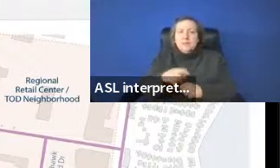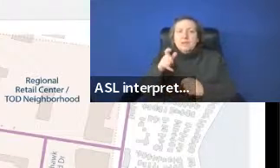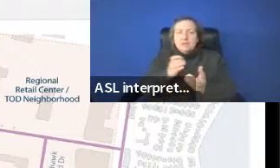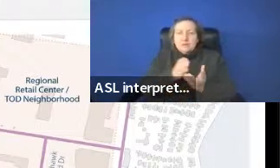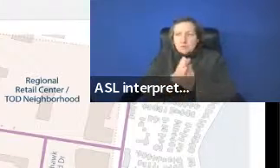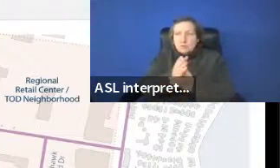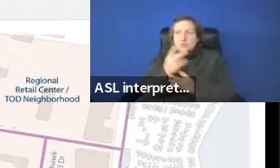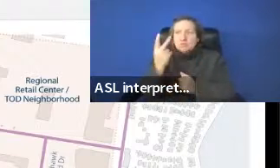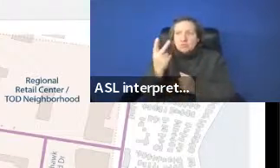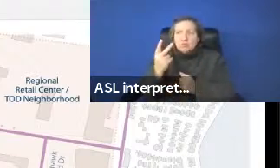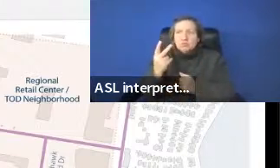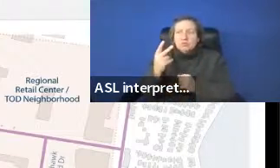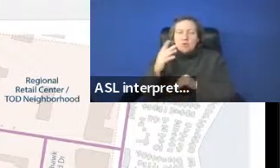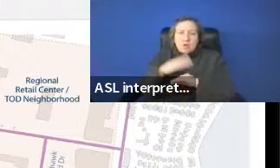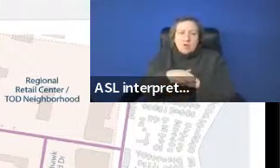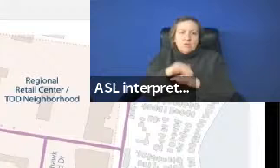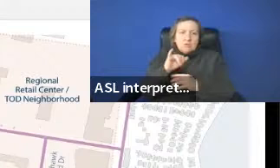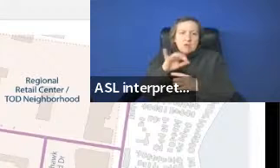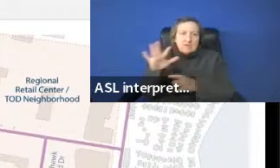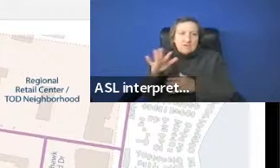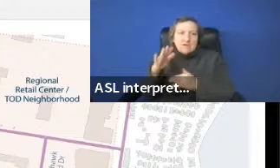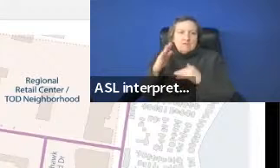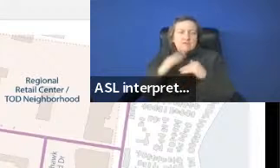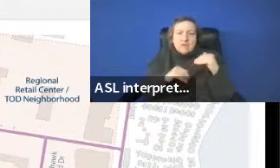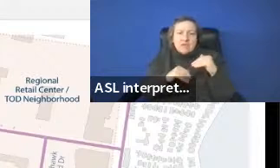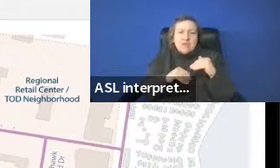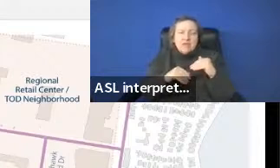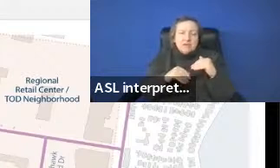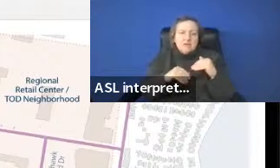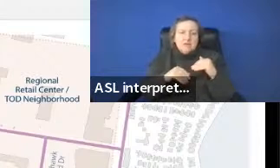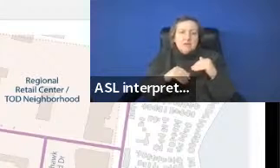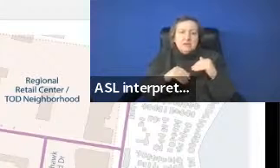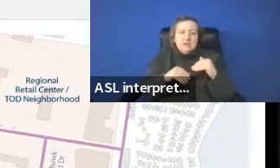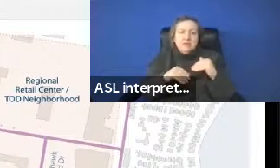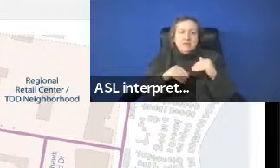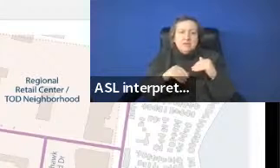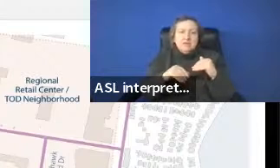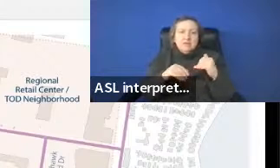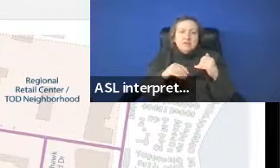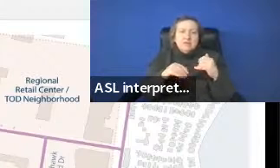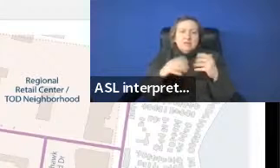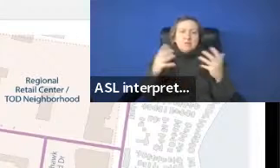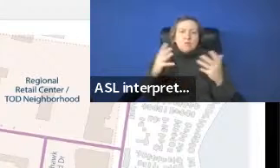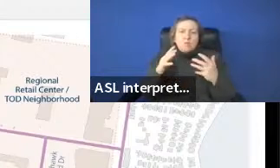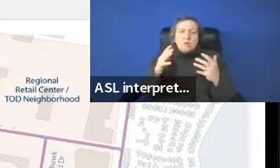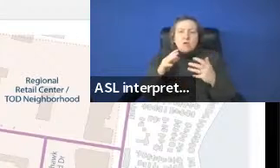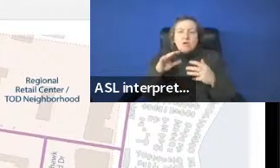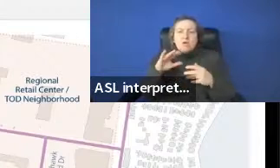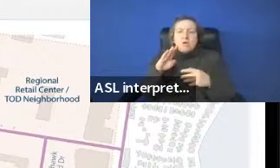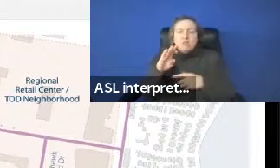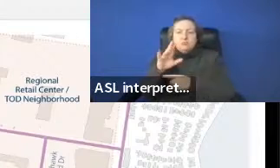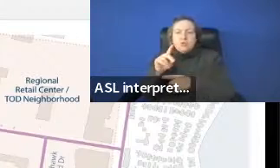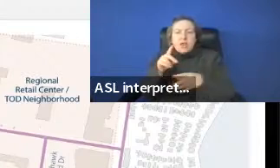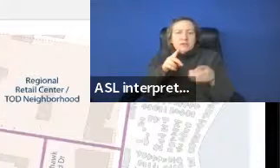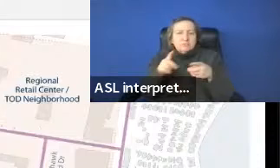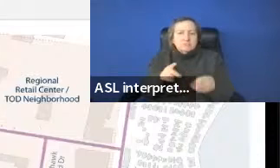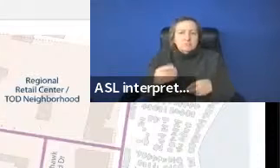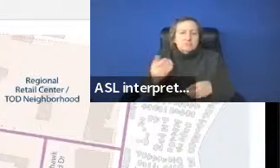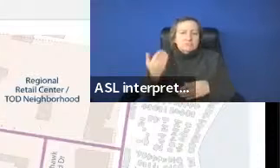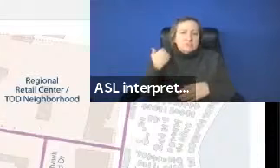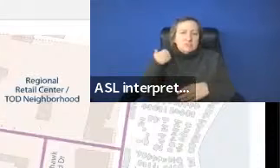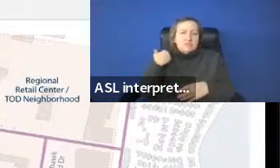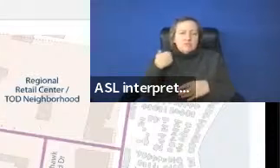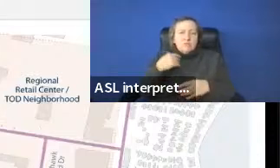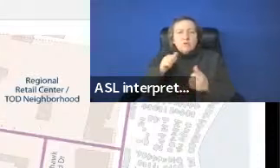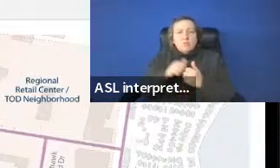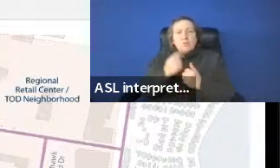through to get onto I-5, as opposed to the SPUI that Brad described before, which was the single interchange in the